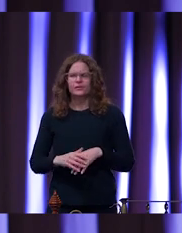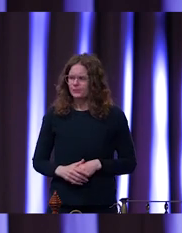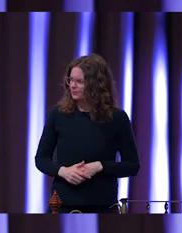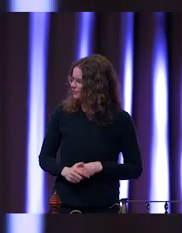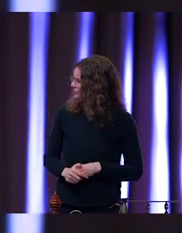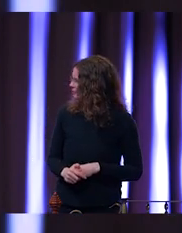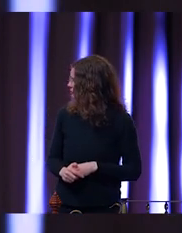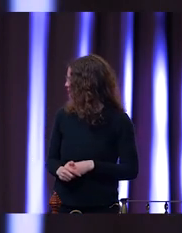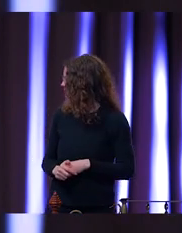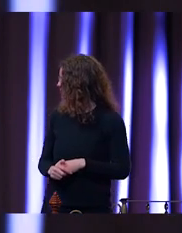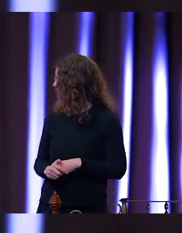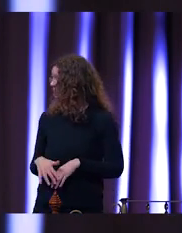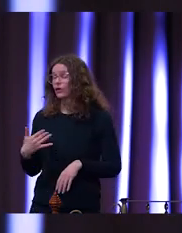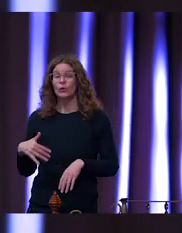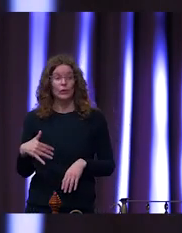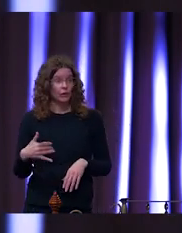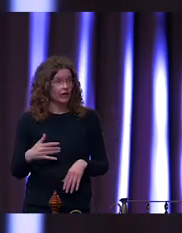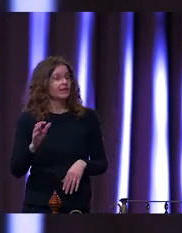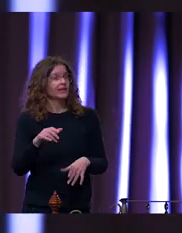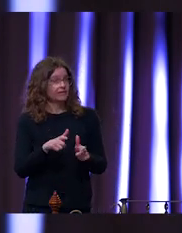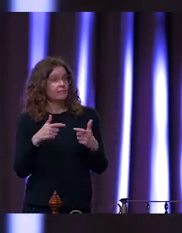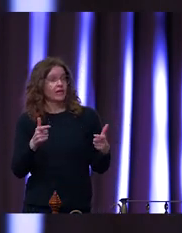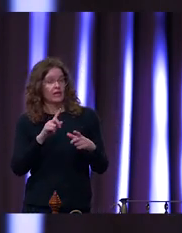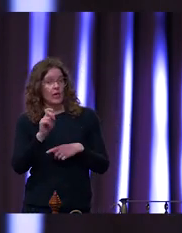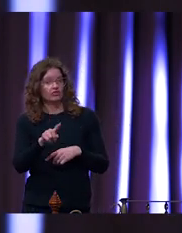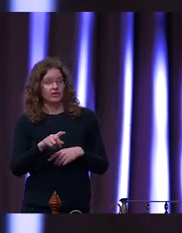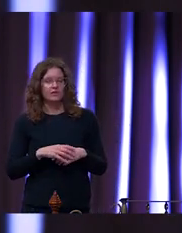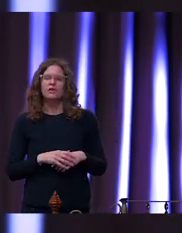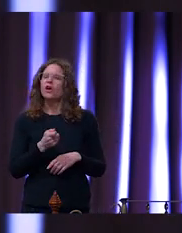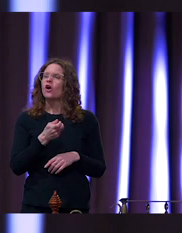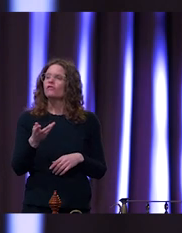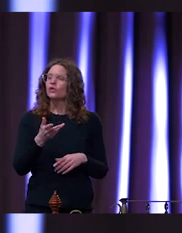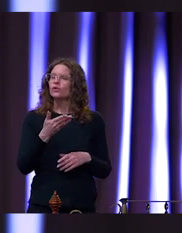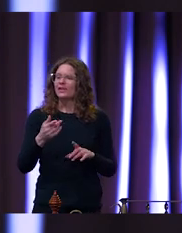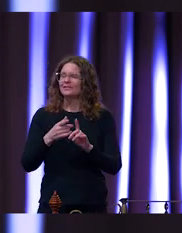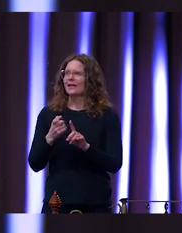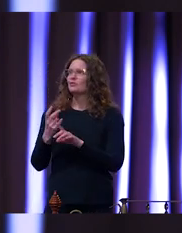That is a really big question. I'll speak about a couple of things that, channeling my inner Marcia,